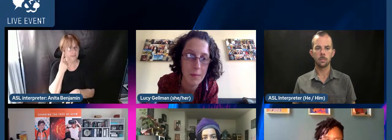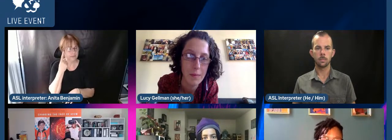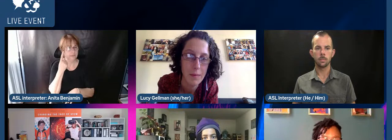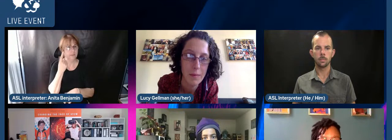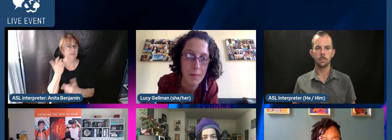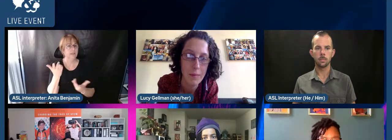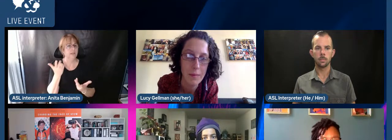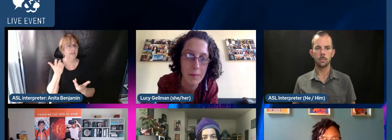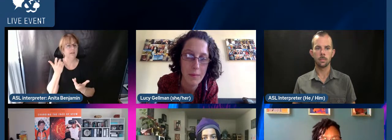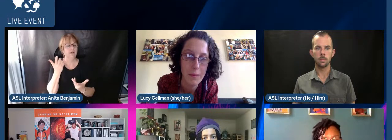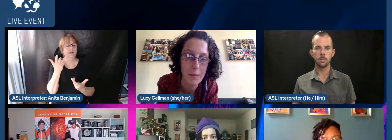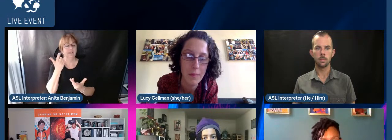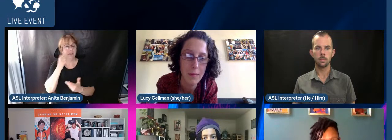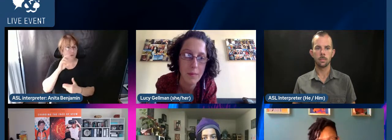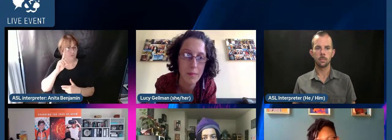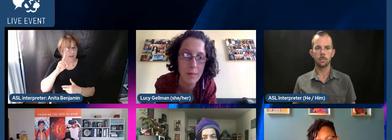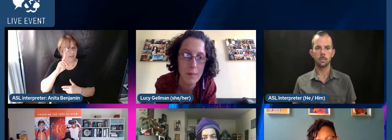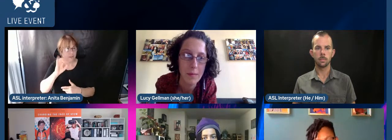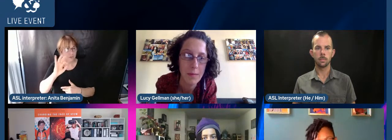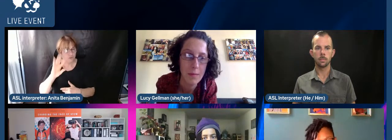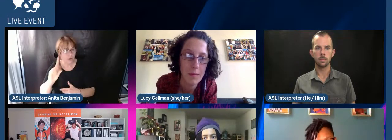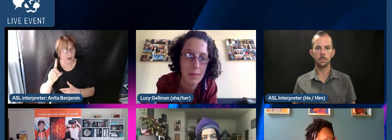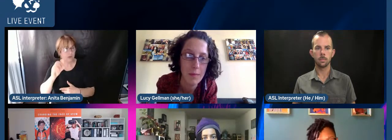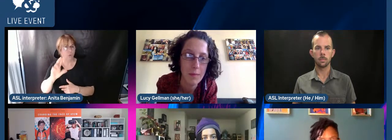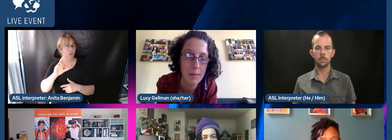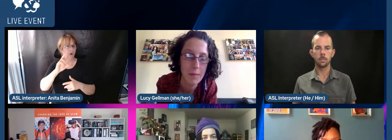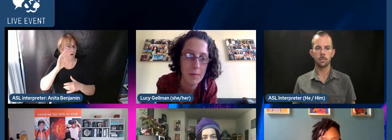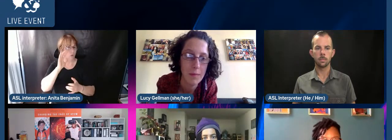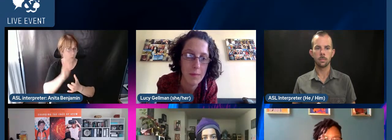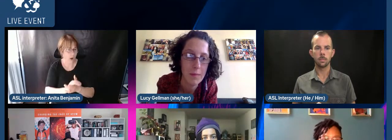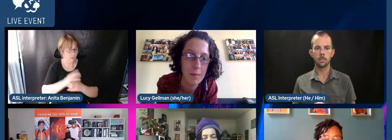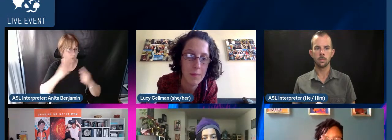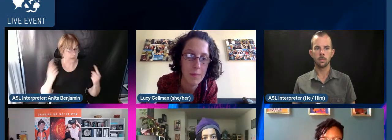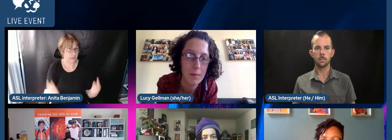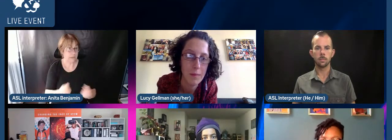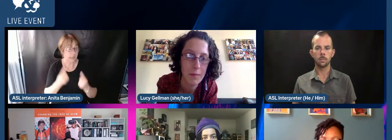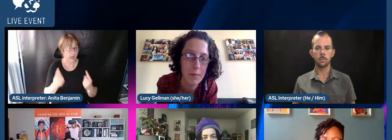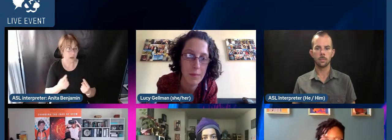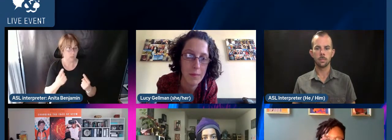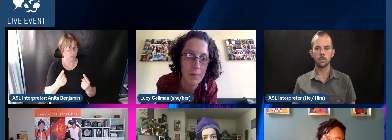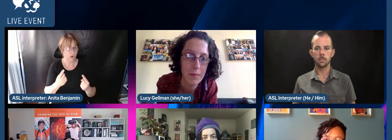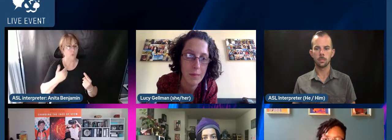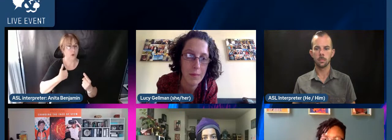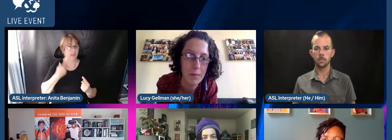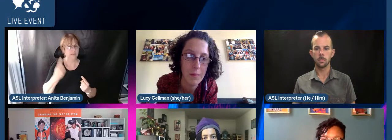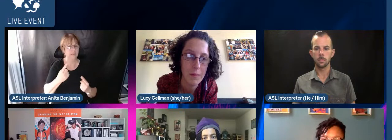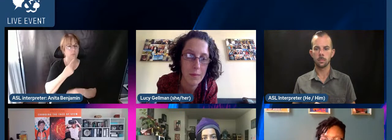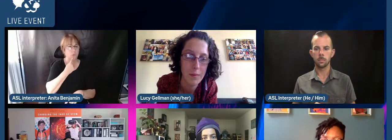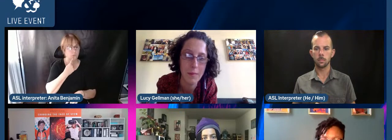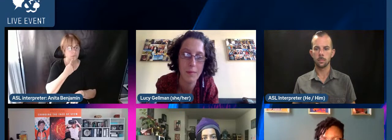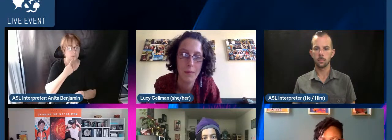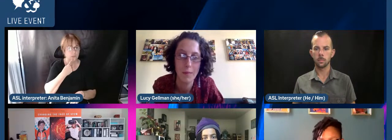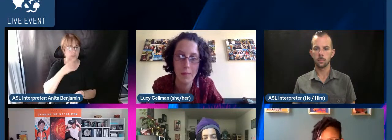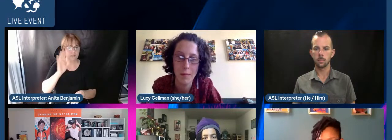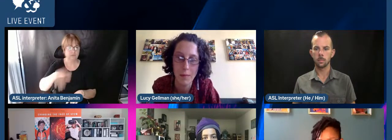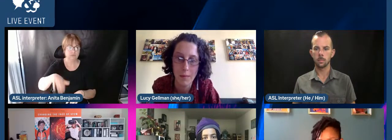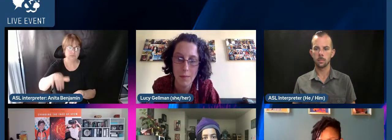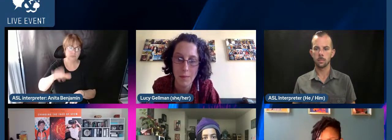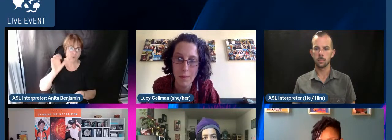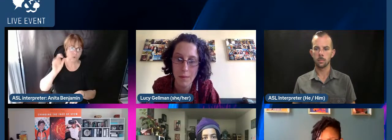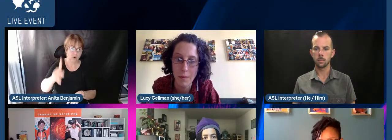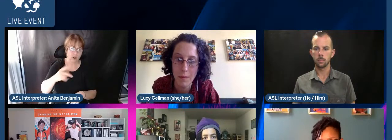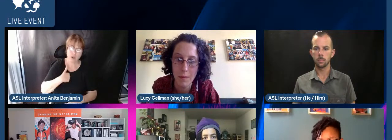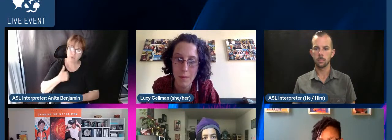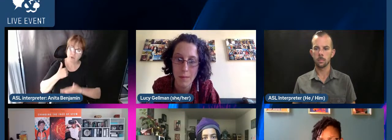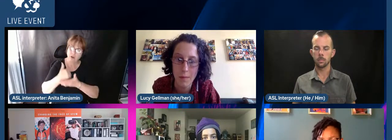grandchild or a wife or someone that has somebody that says, okay, you know what? Let me help